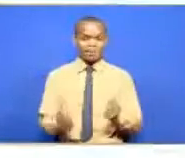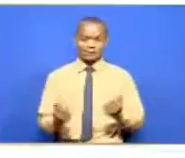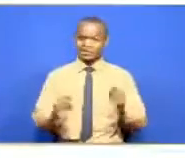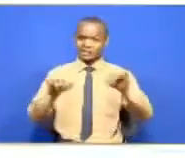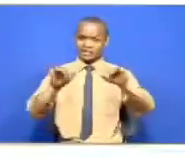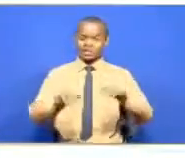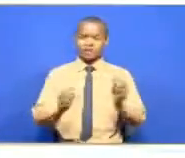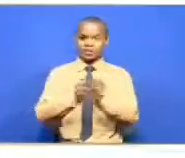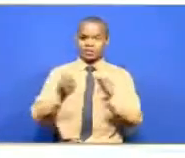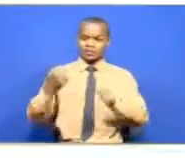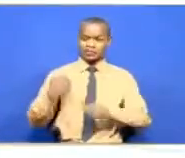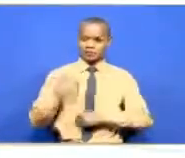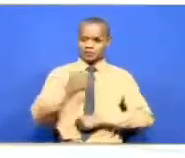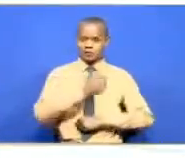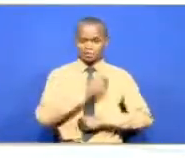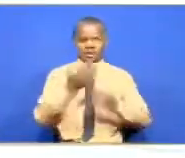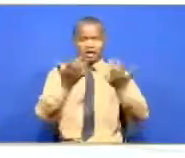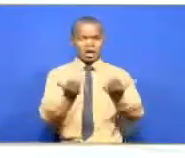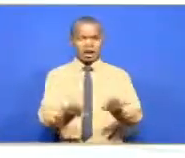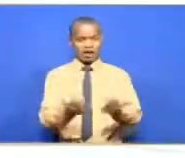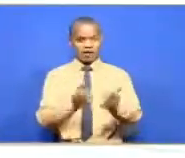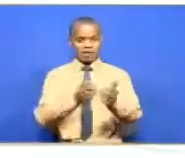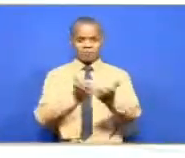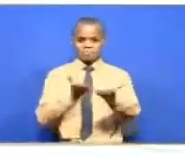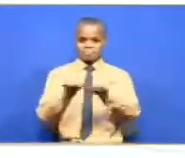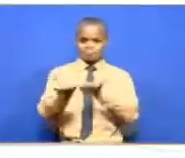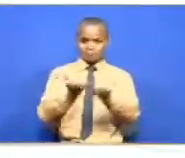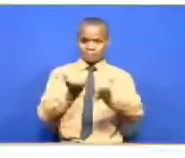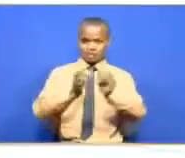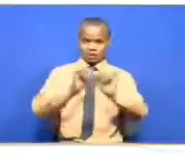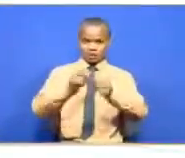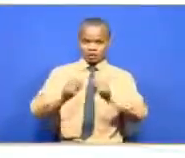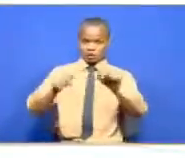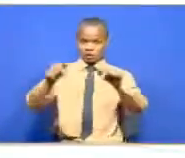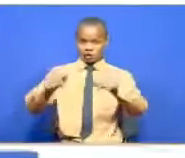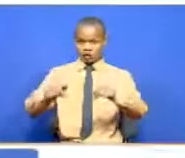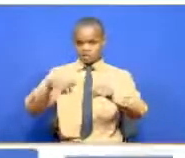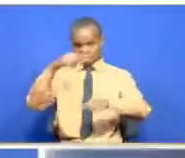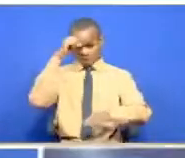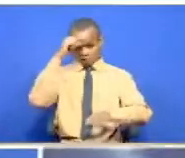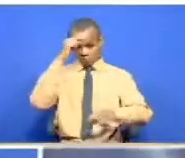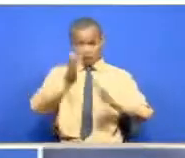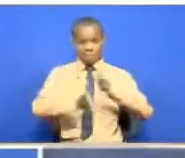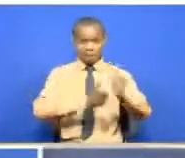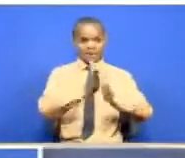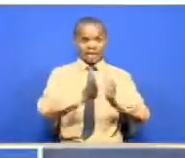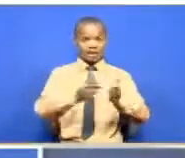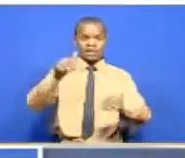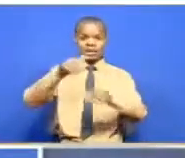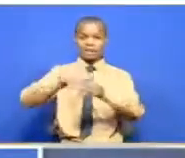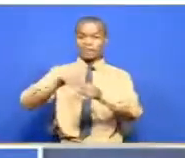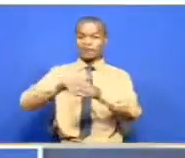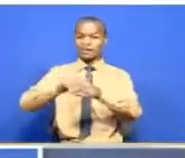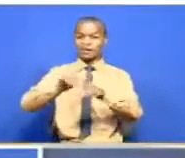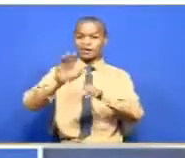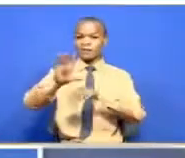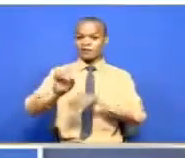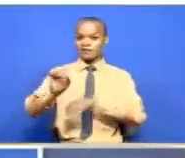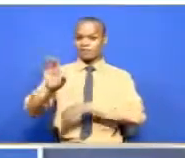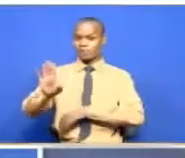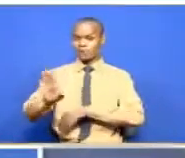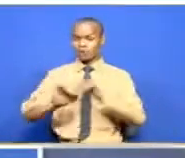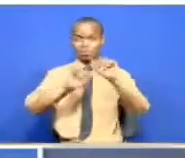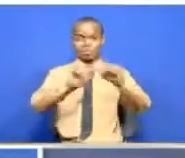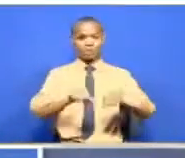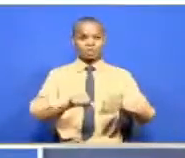And now, the latest in the world of business. Tonight, the government plans to invest 15 billion shillings to revive aquaculture